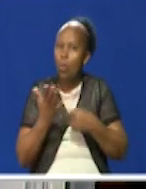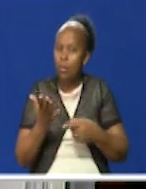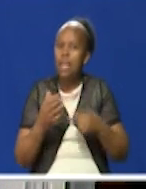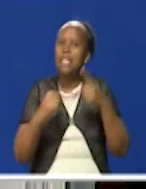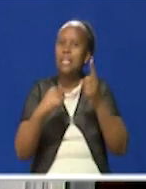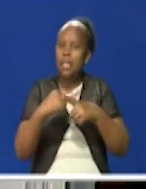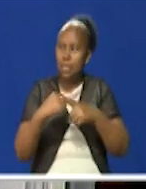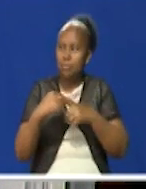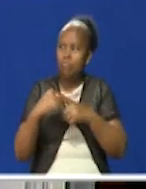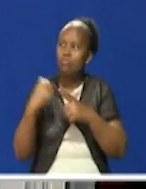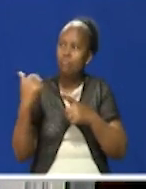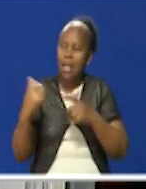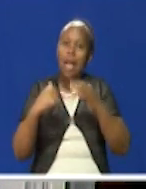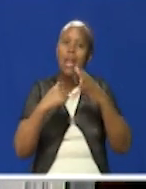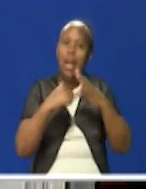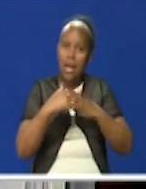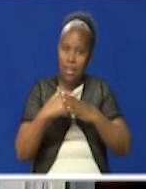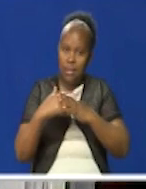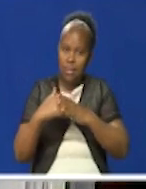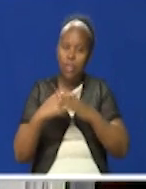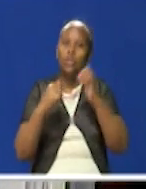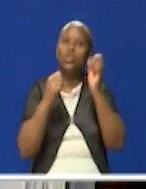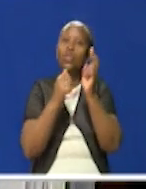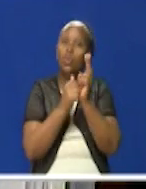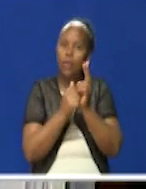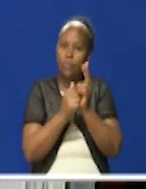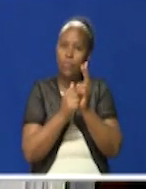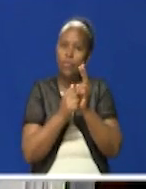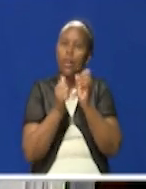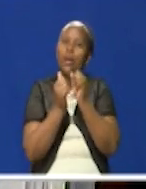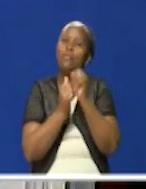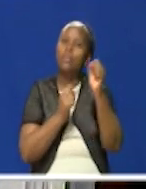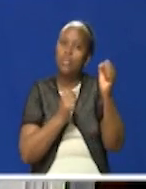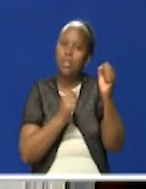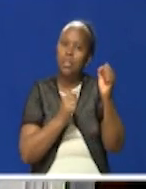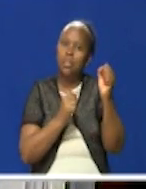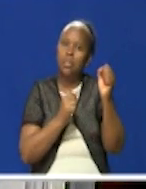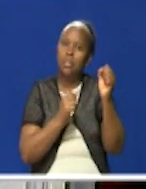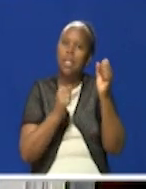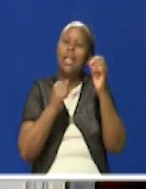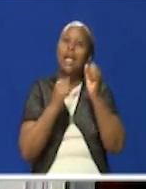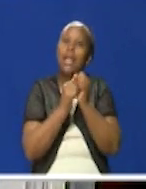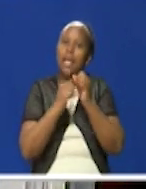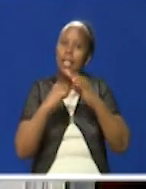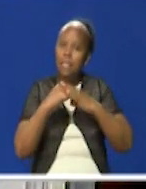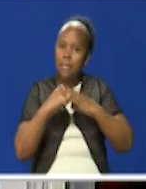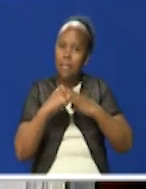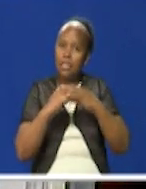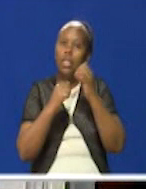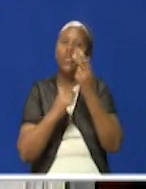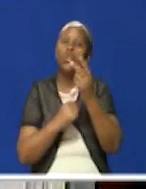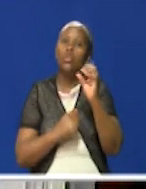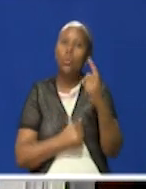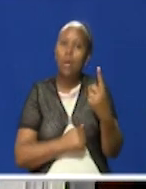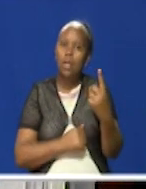6, 9, 12, 15, 18,